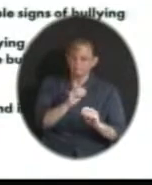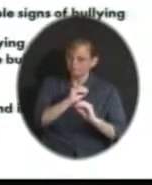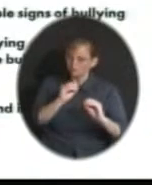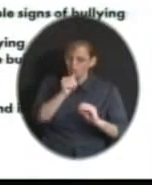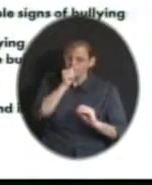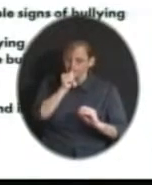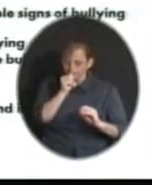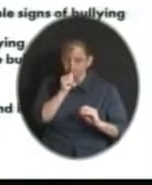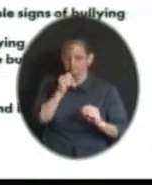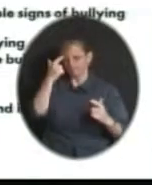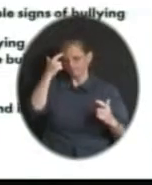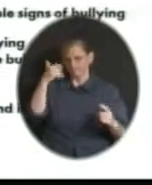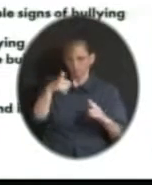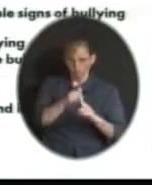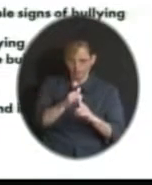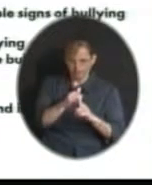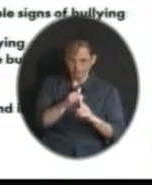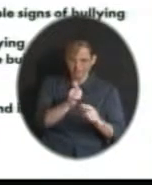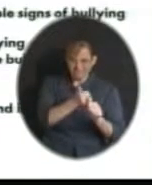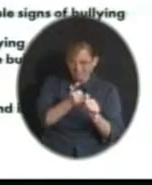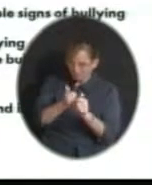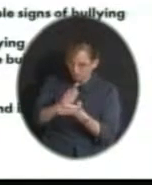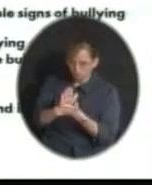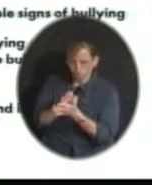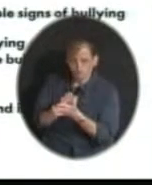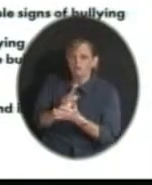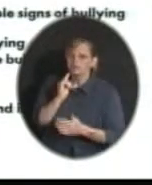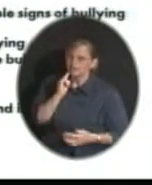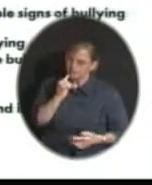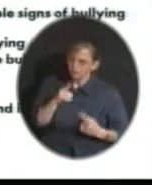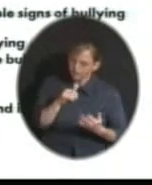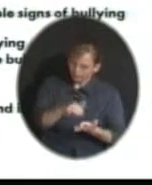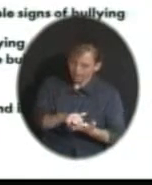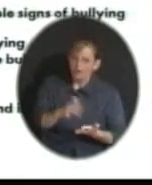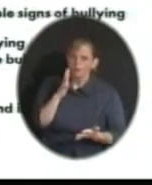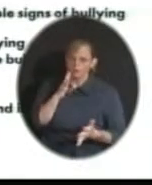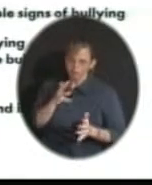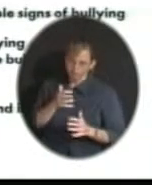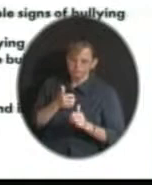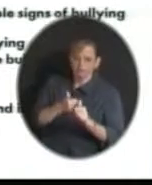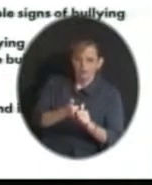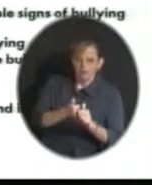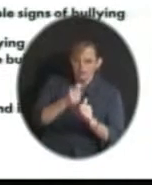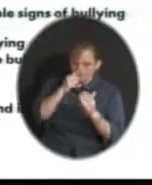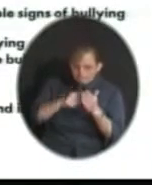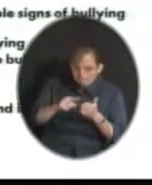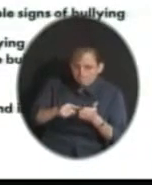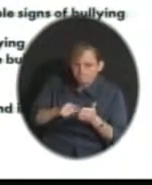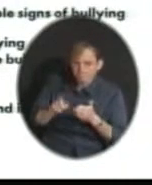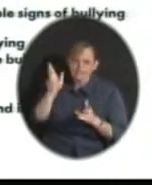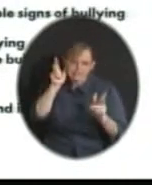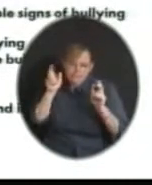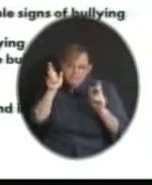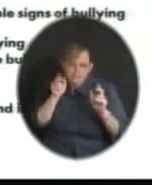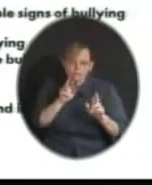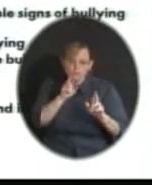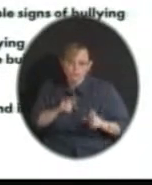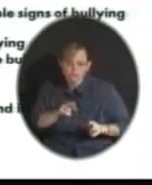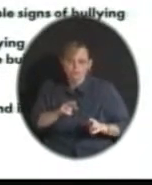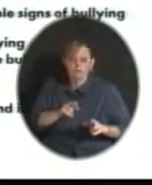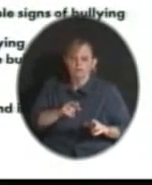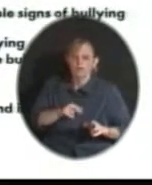bullying, that we take this very seriously, and we will follow up and listen to reports and really